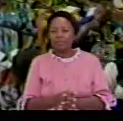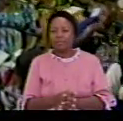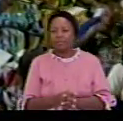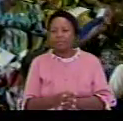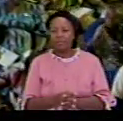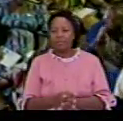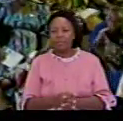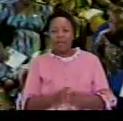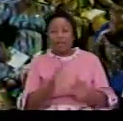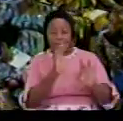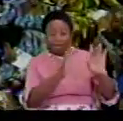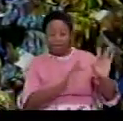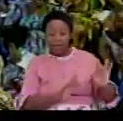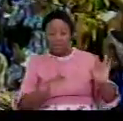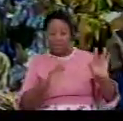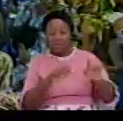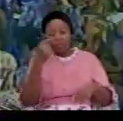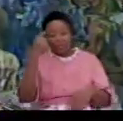Mercy for